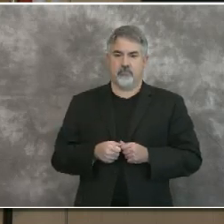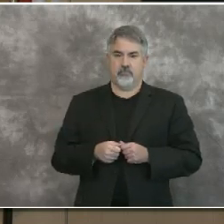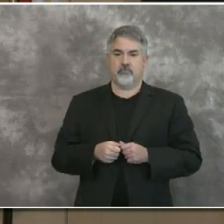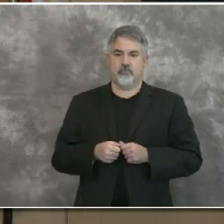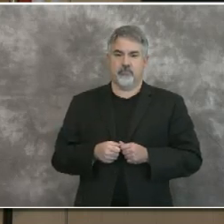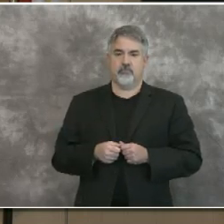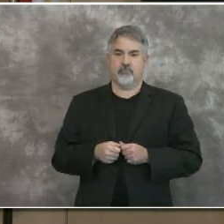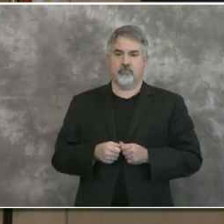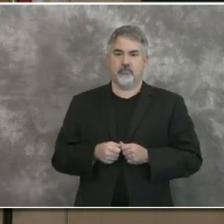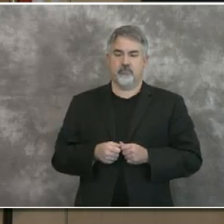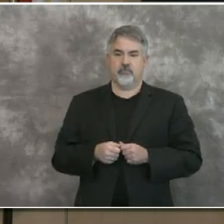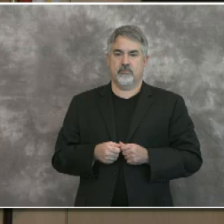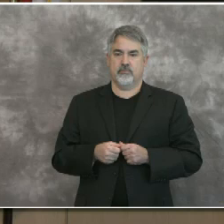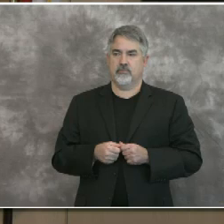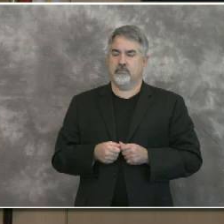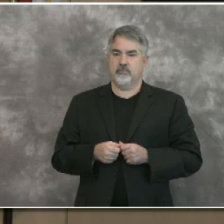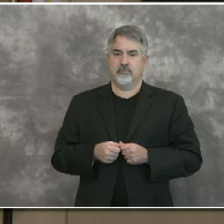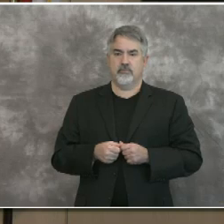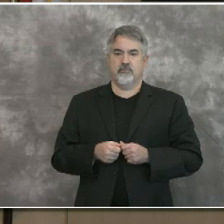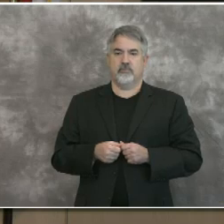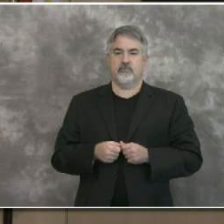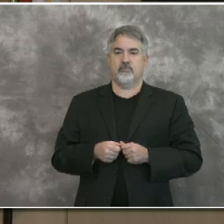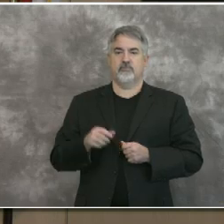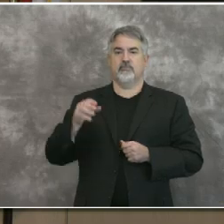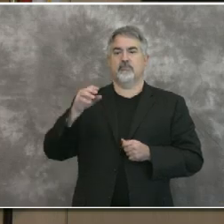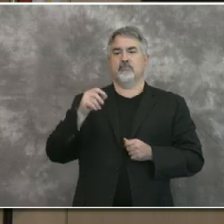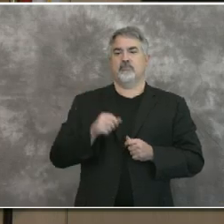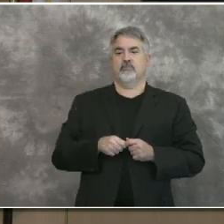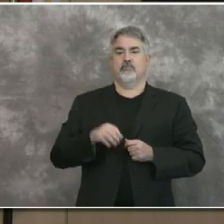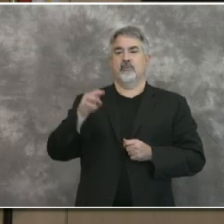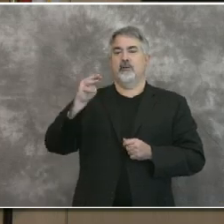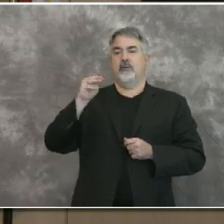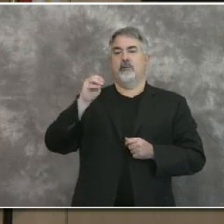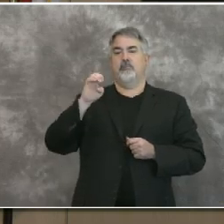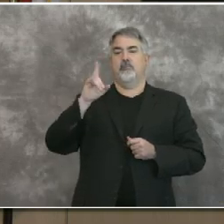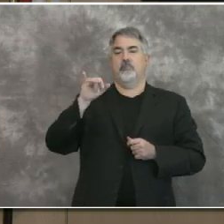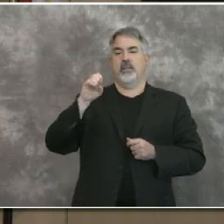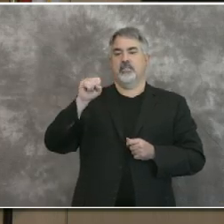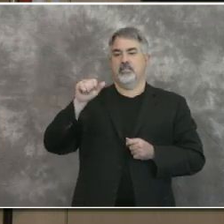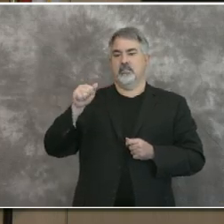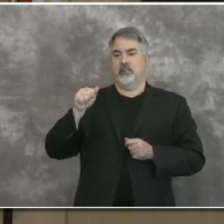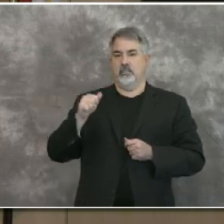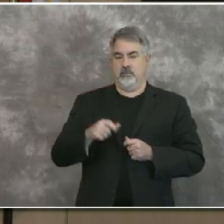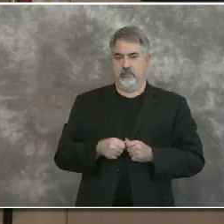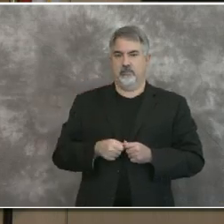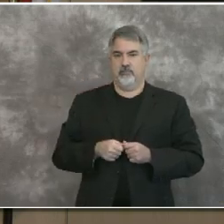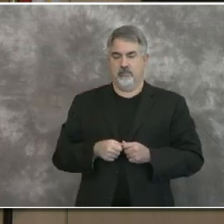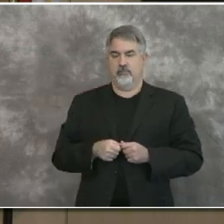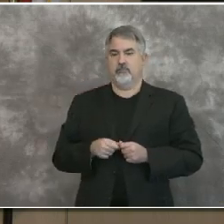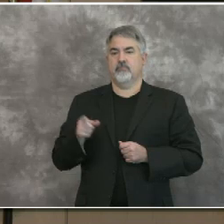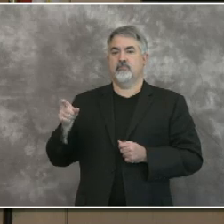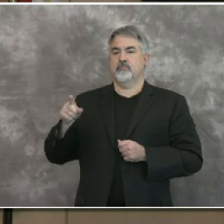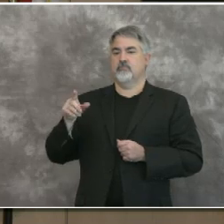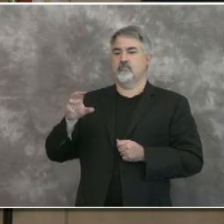clerk. Let's go to the first question. Melissa Macia from 10 News, please state your question.